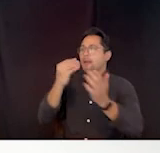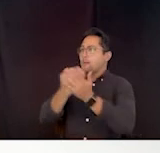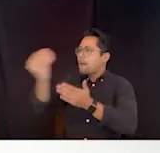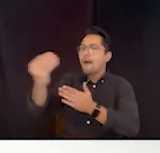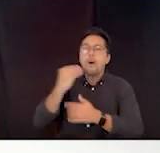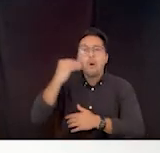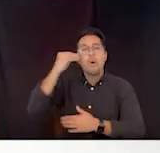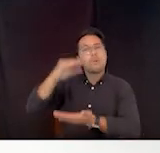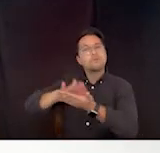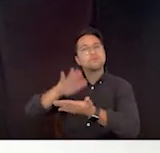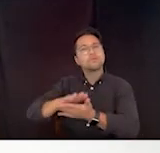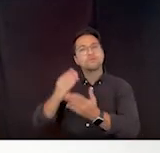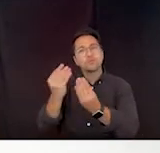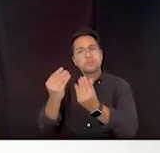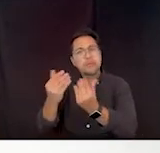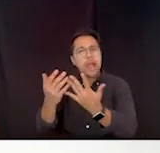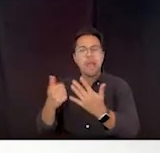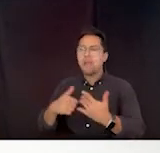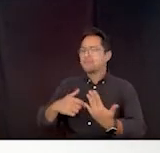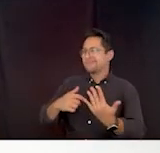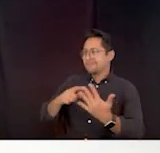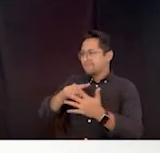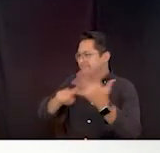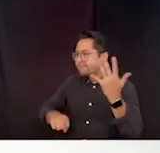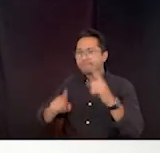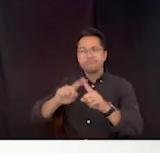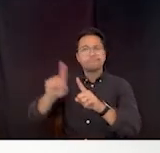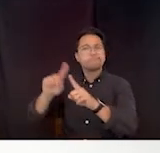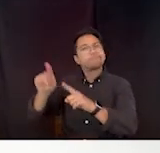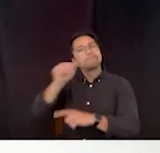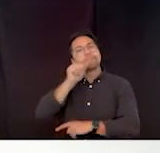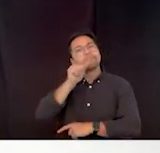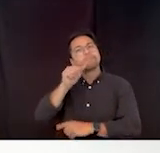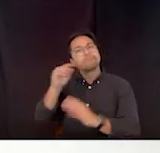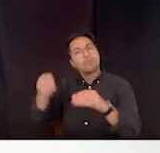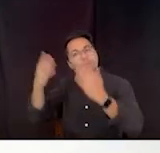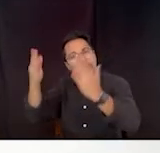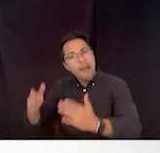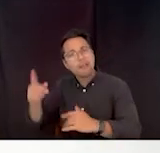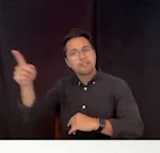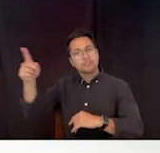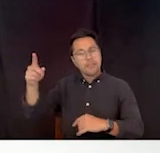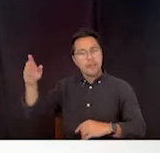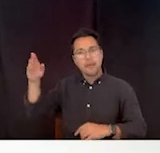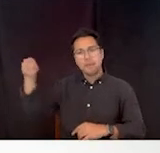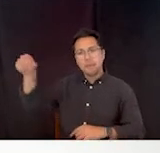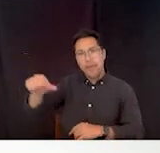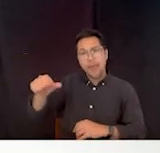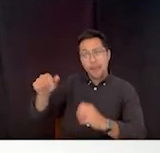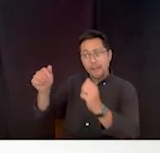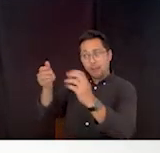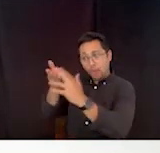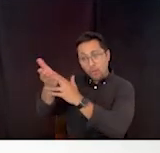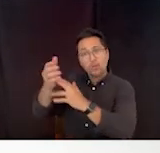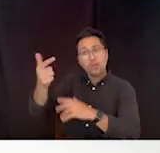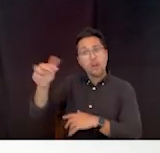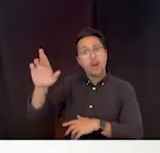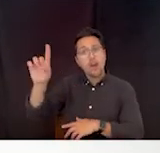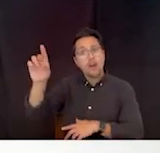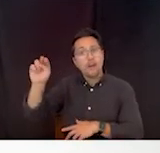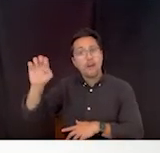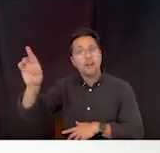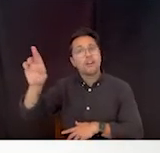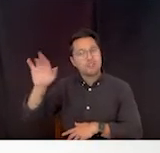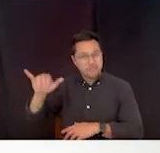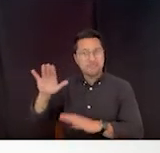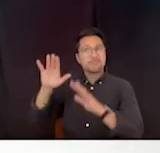homeschool materials. So there are a lot of private providers that are direct pay from Gardner. So that scholarship really is a great benefit